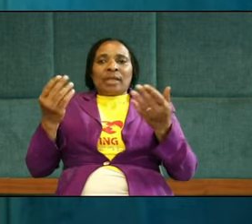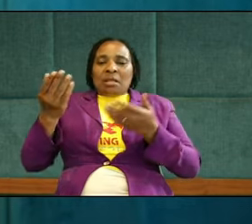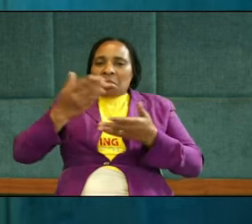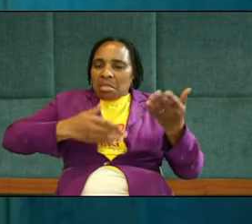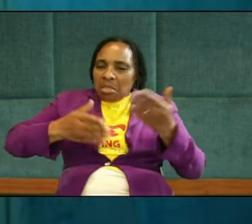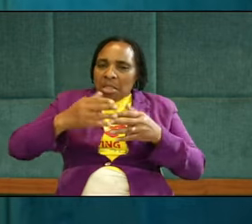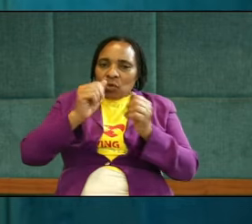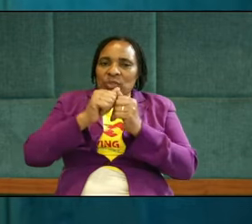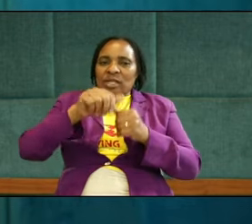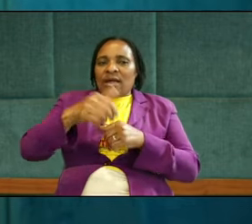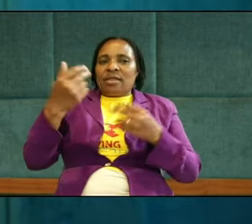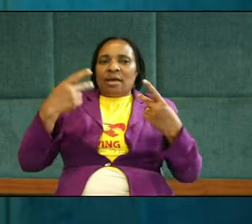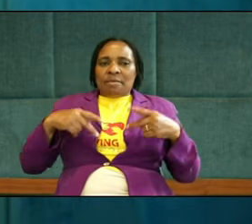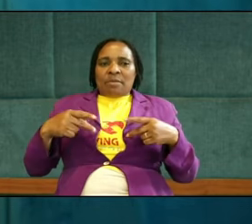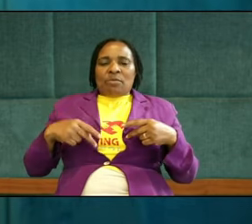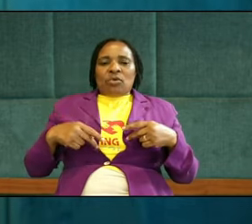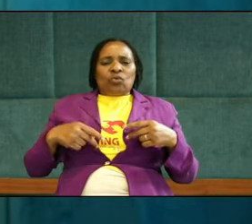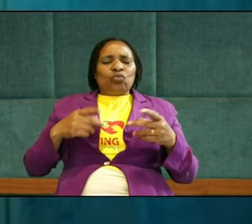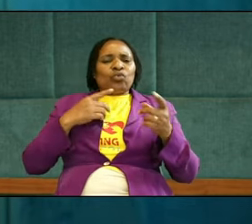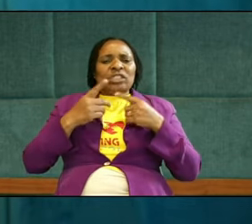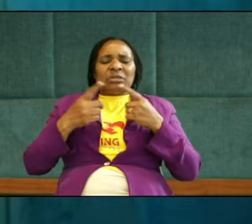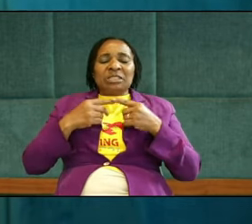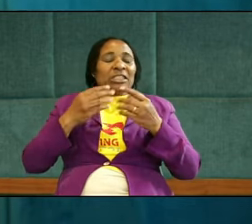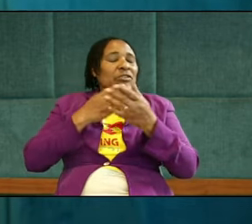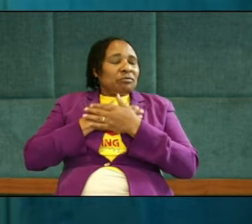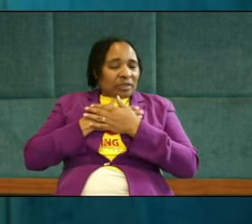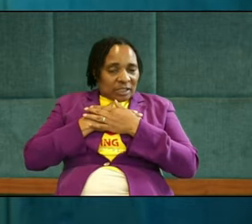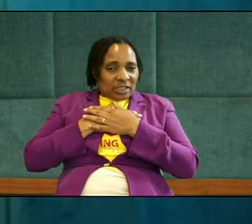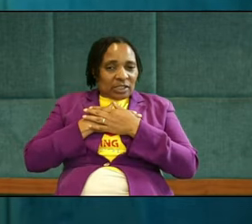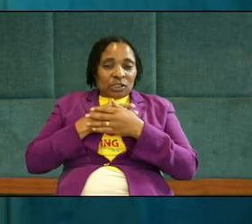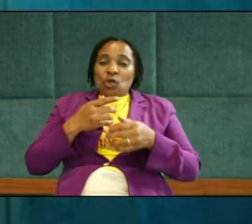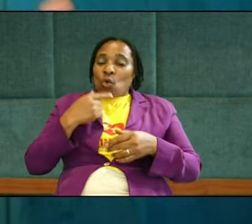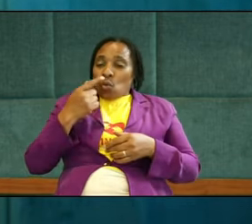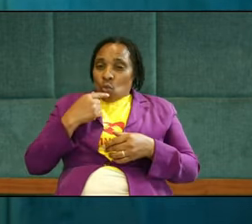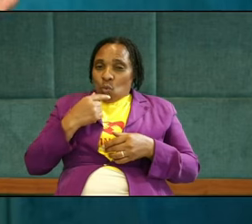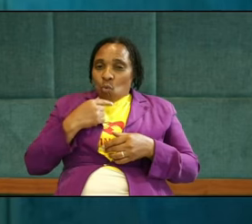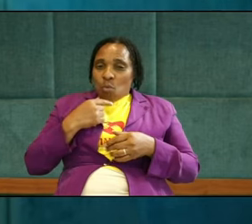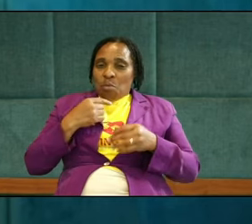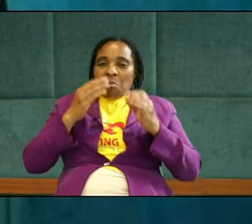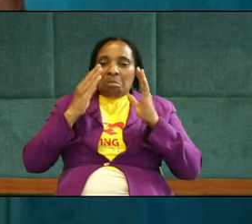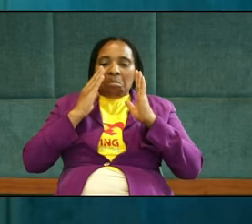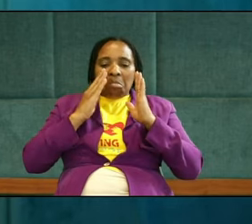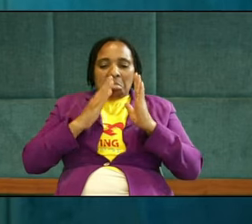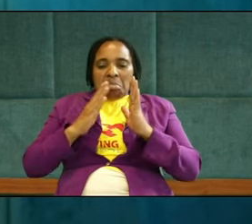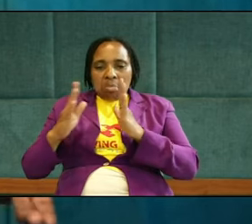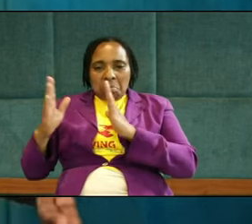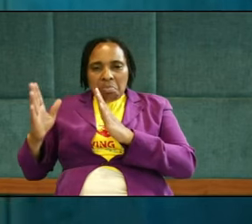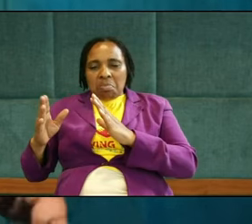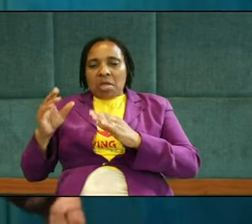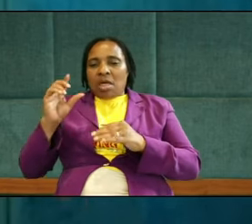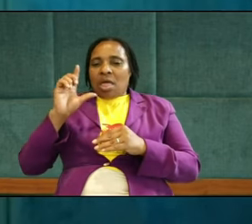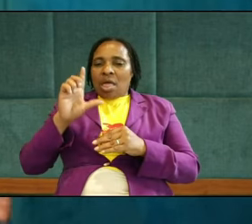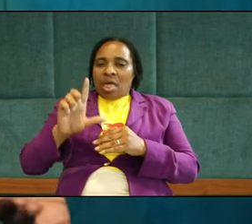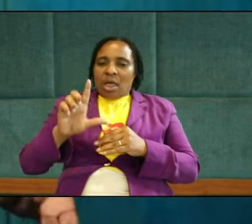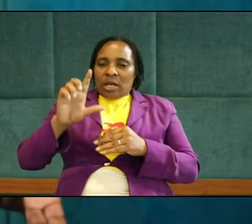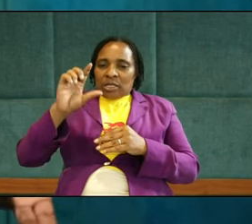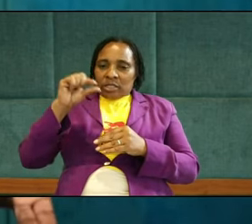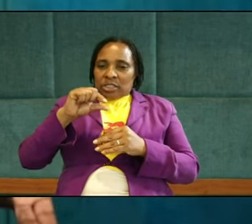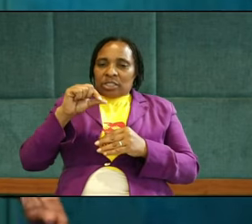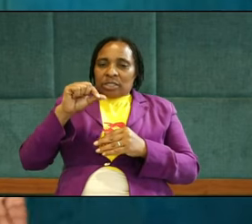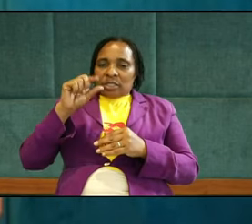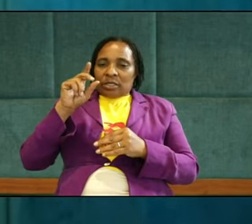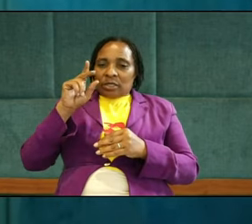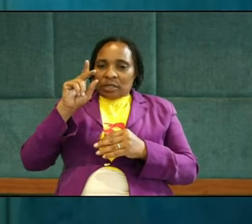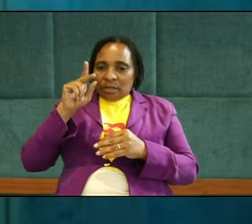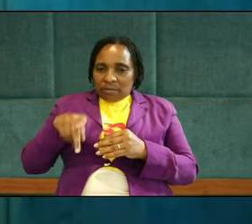interactions with other people, we speak to friends who are aligned with the LGBTQ community as